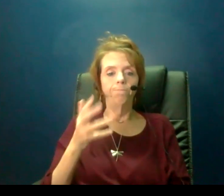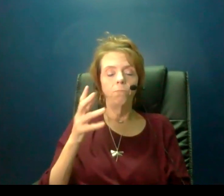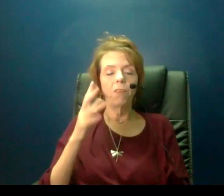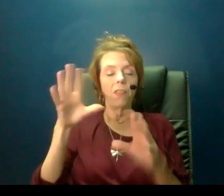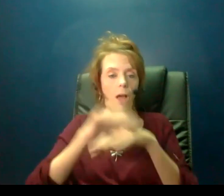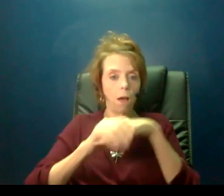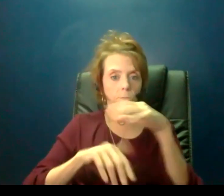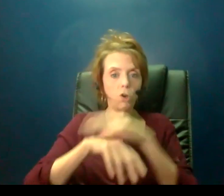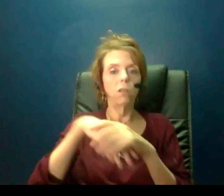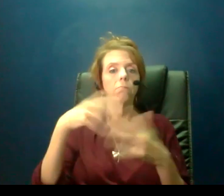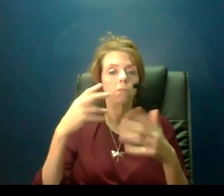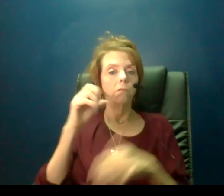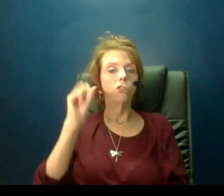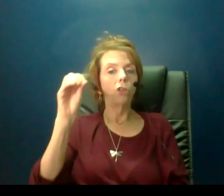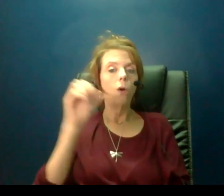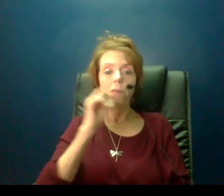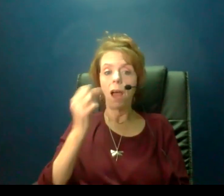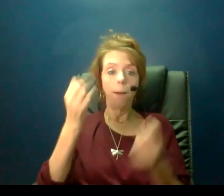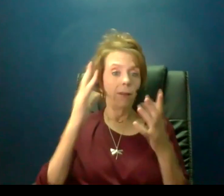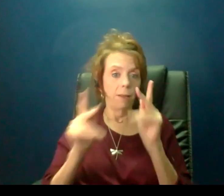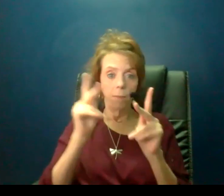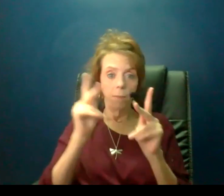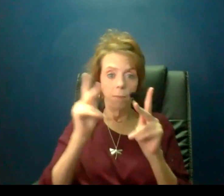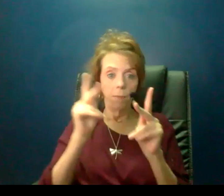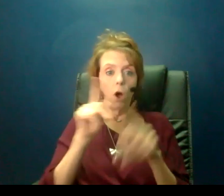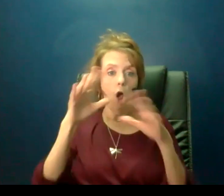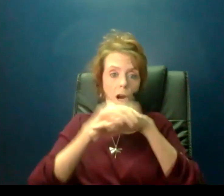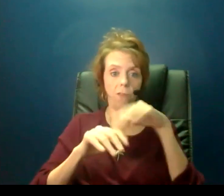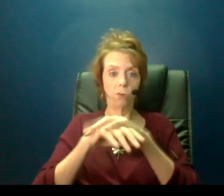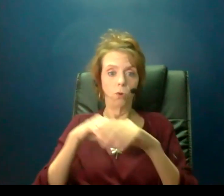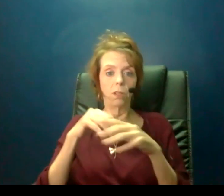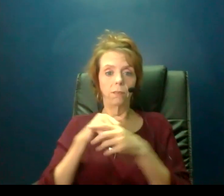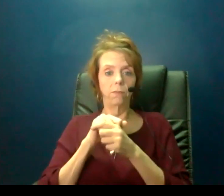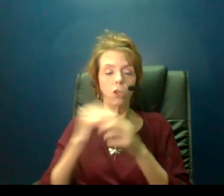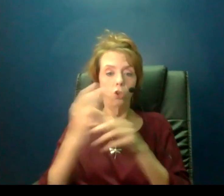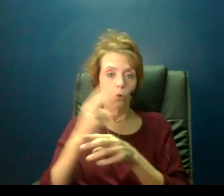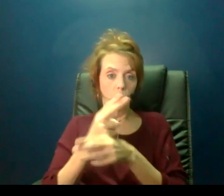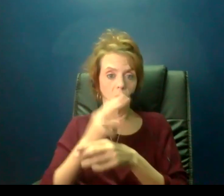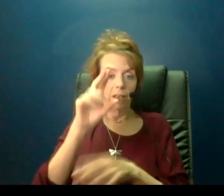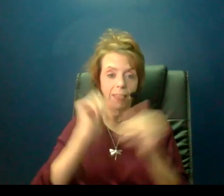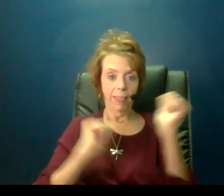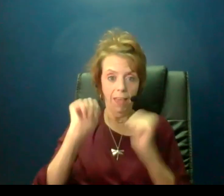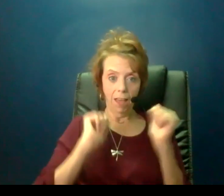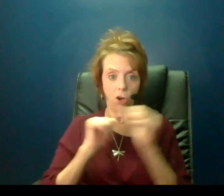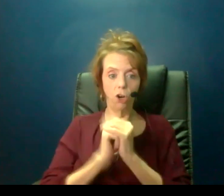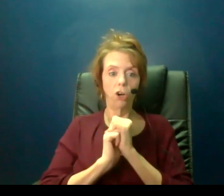comfort. So not a lot of people are comfortable using theater and